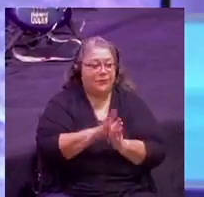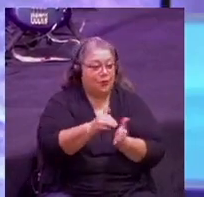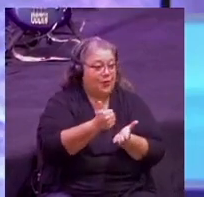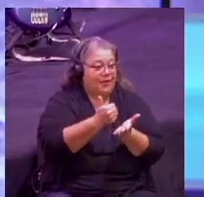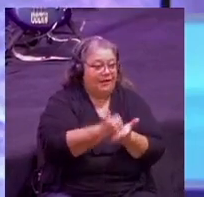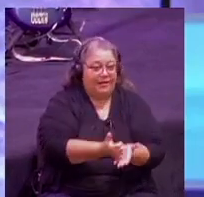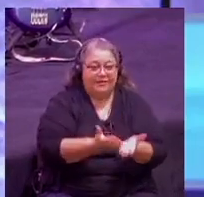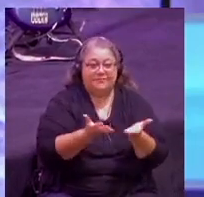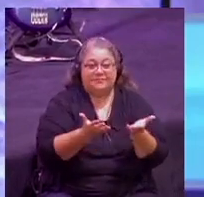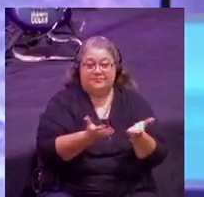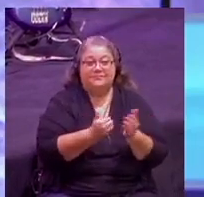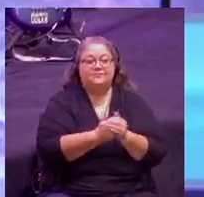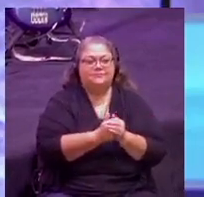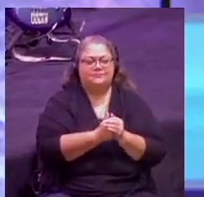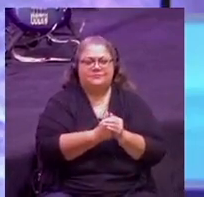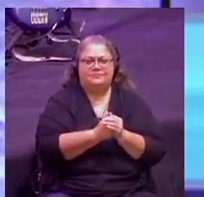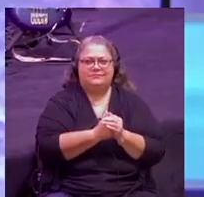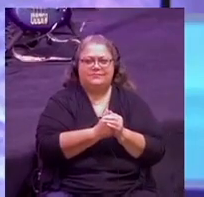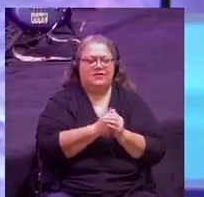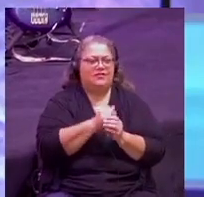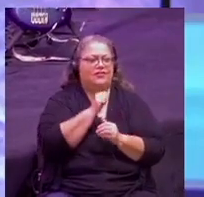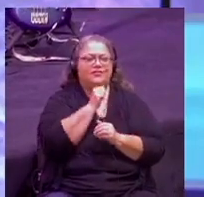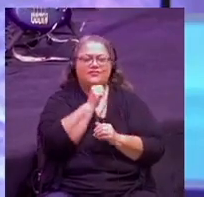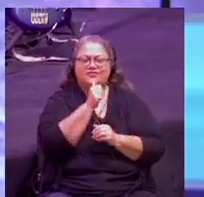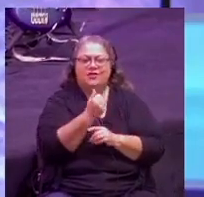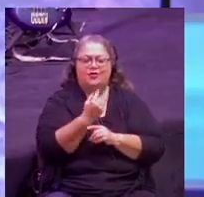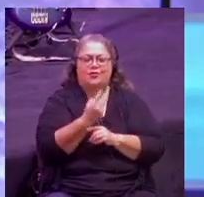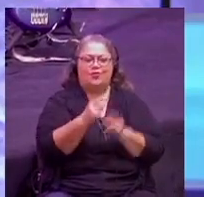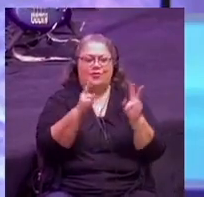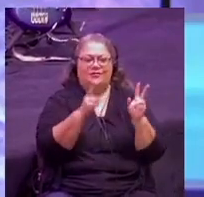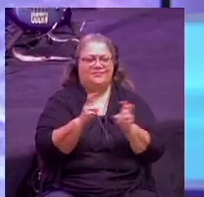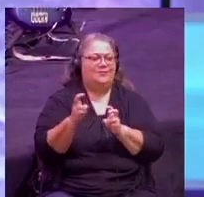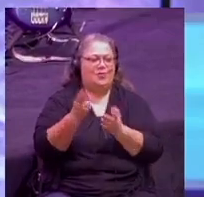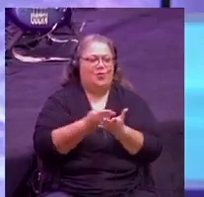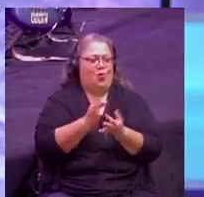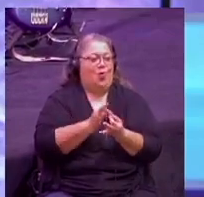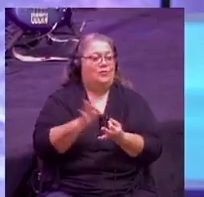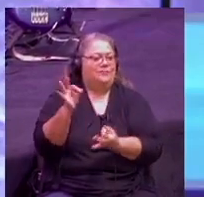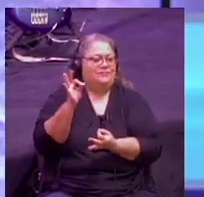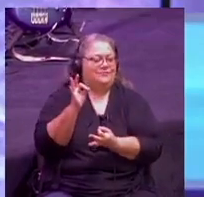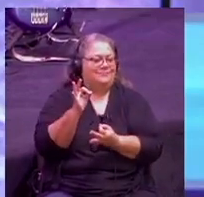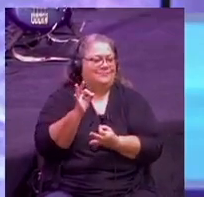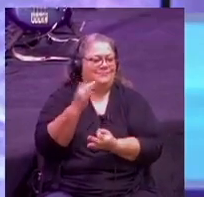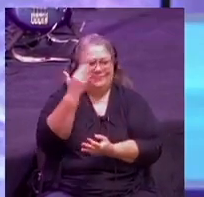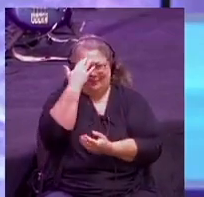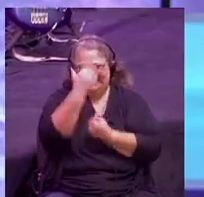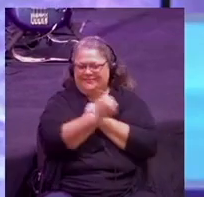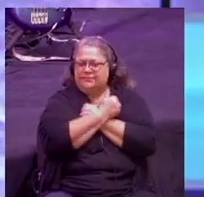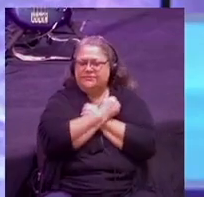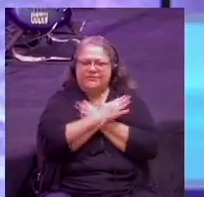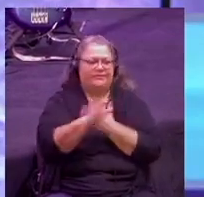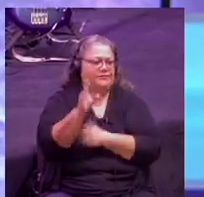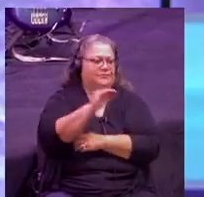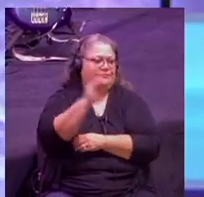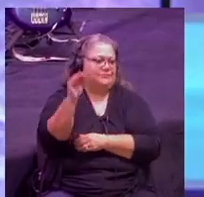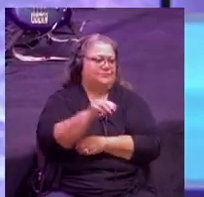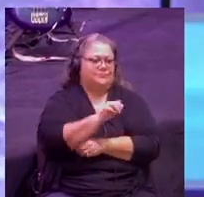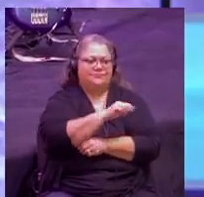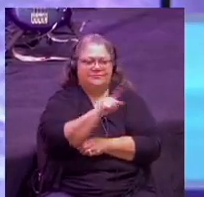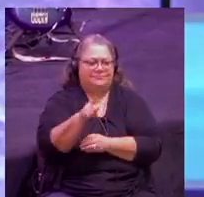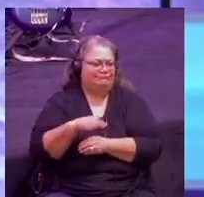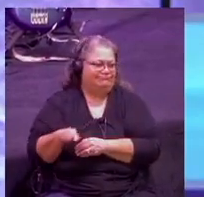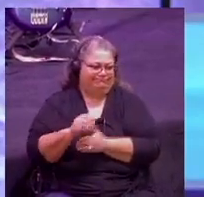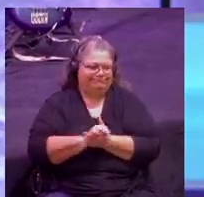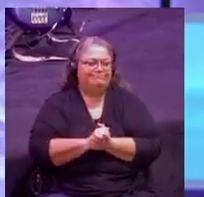with? Because there is not a subject in the world that the Holy Spirit is not an expert on. The Holy Spirit wants to help